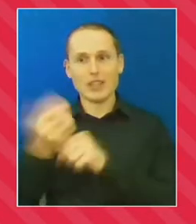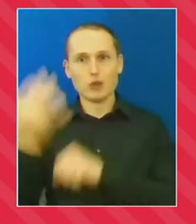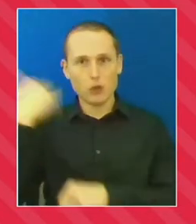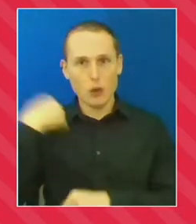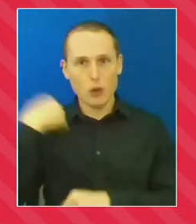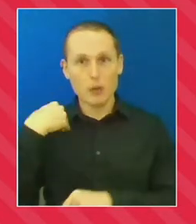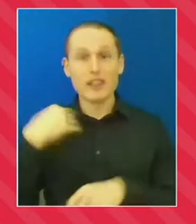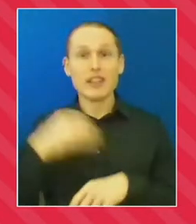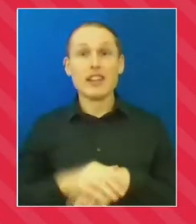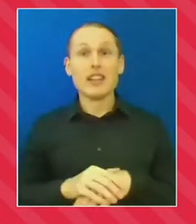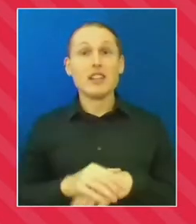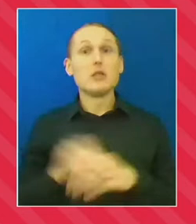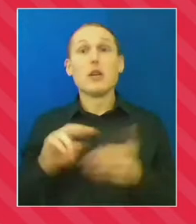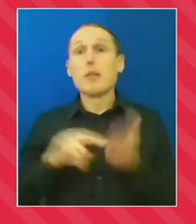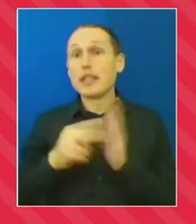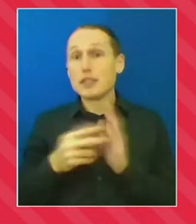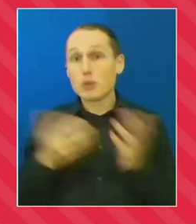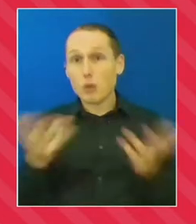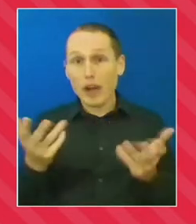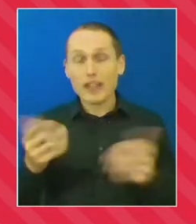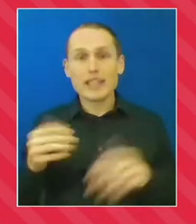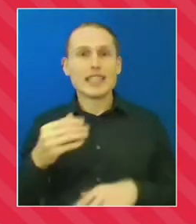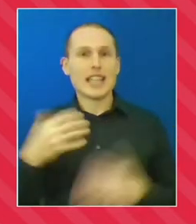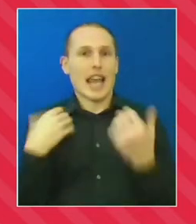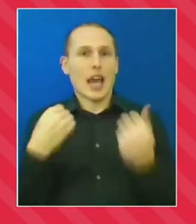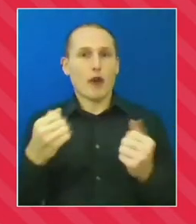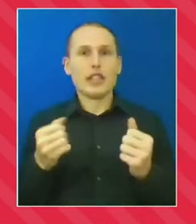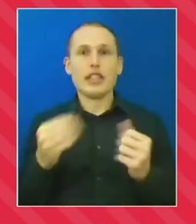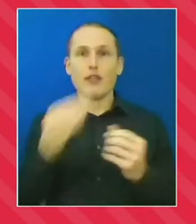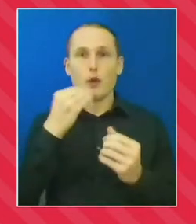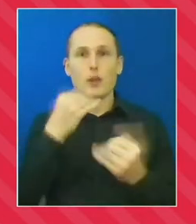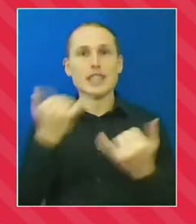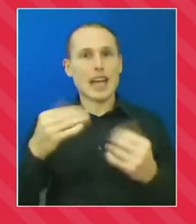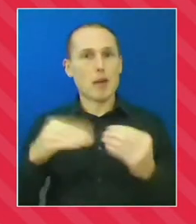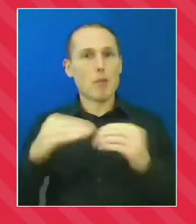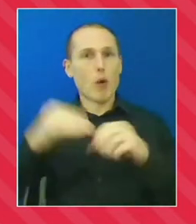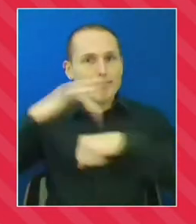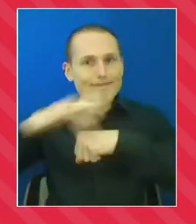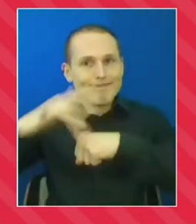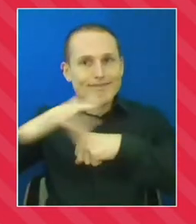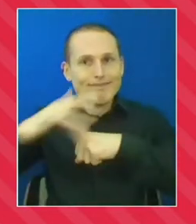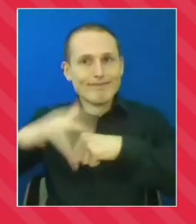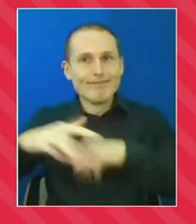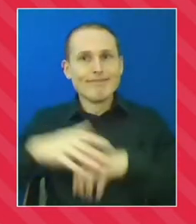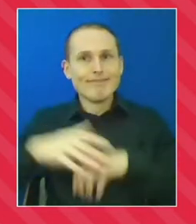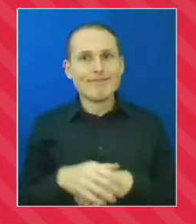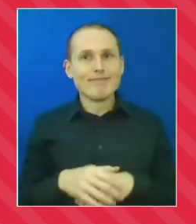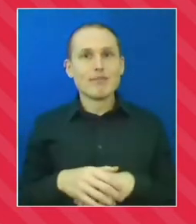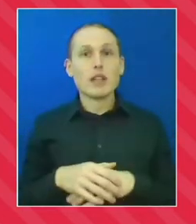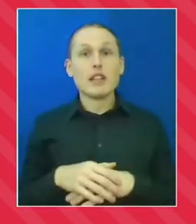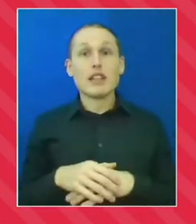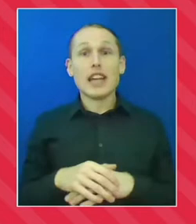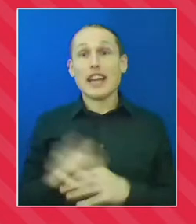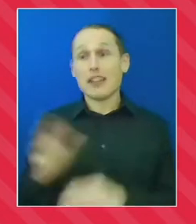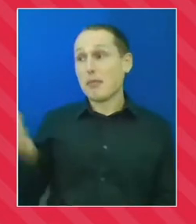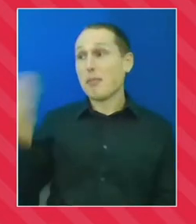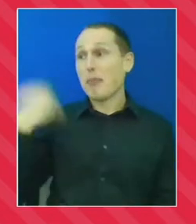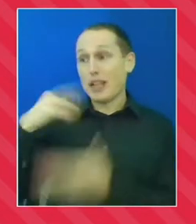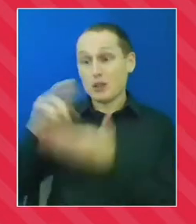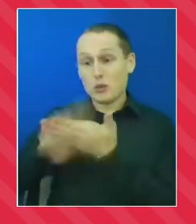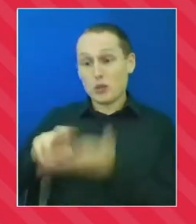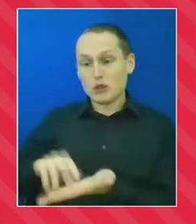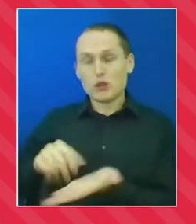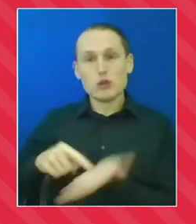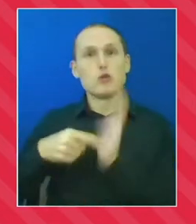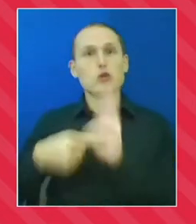putting healthy food within reach. And this is really important because prior research found that nearly 9 out of 10 SNAP participants struggled